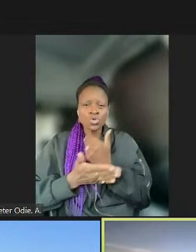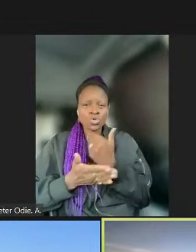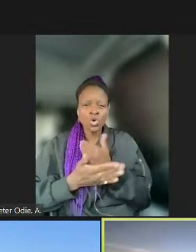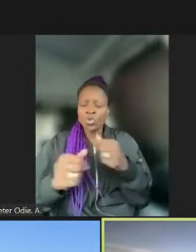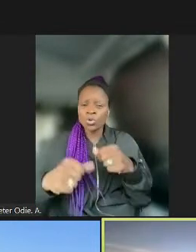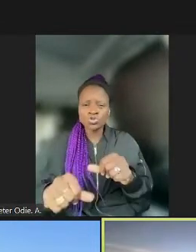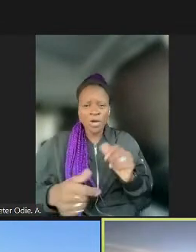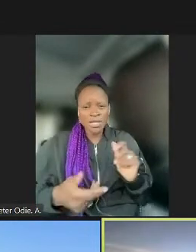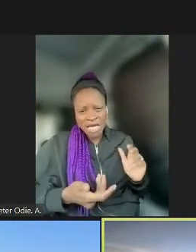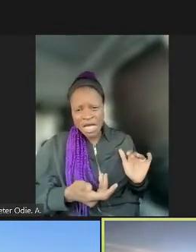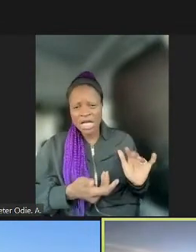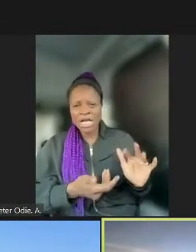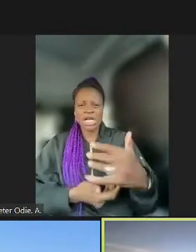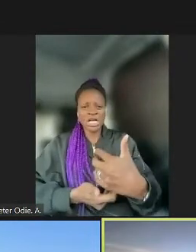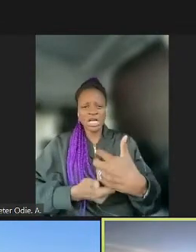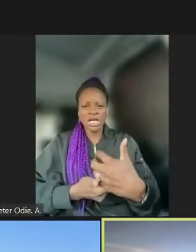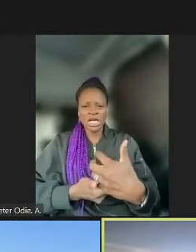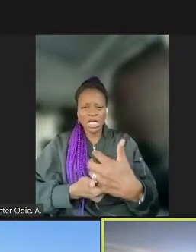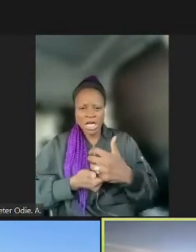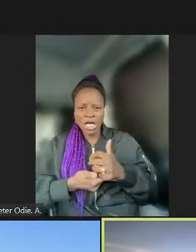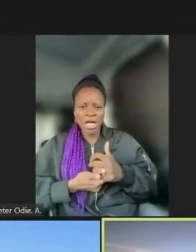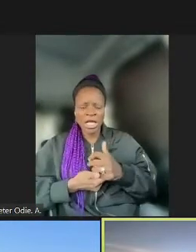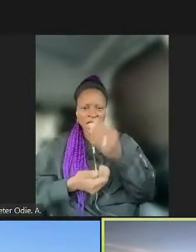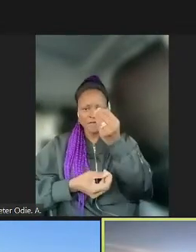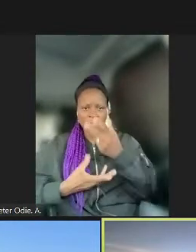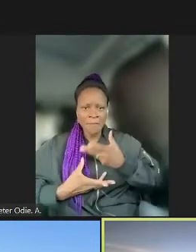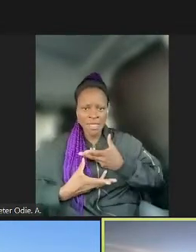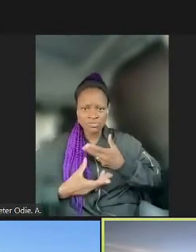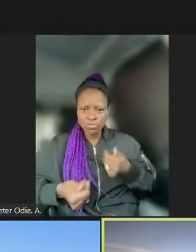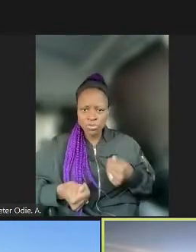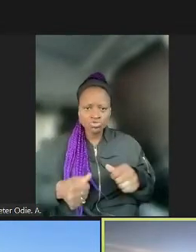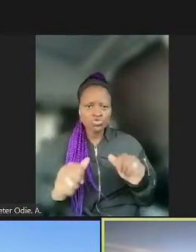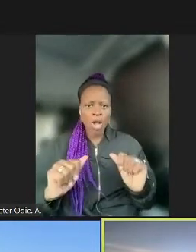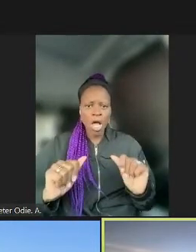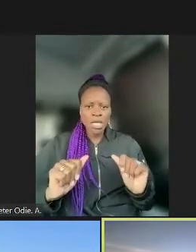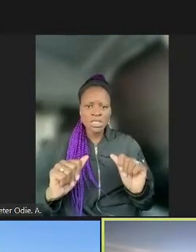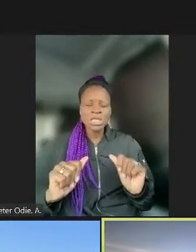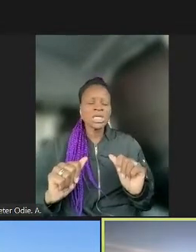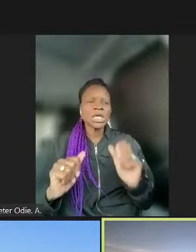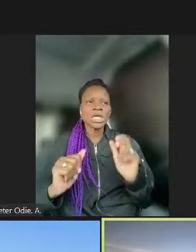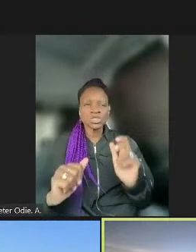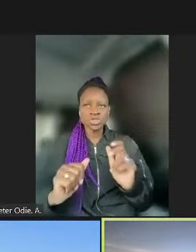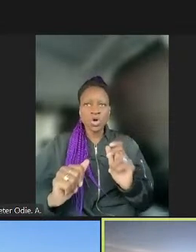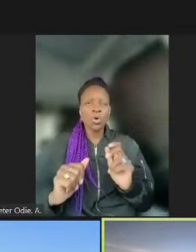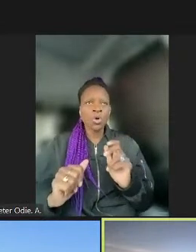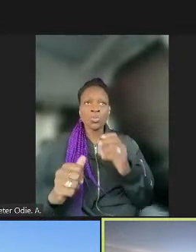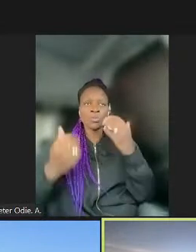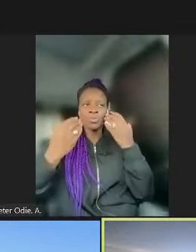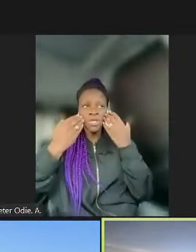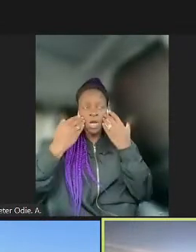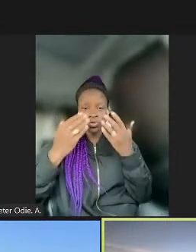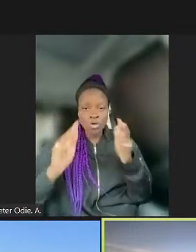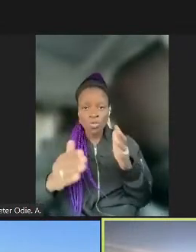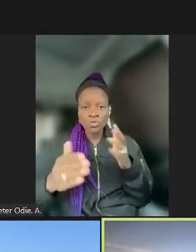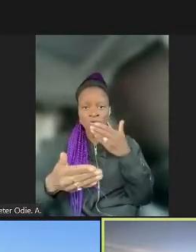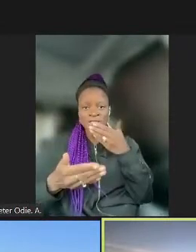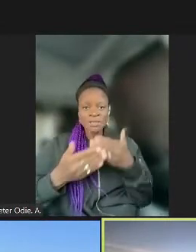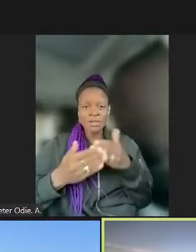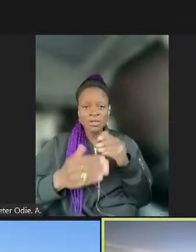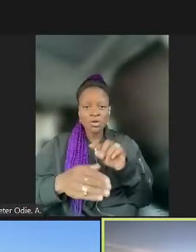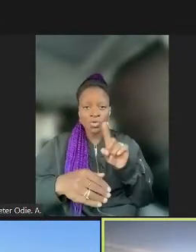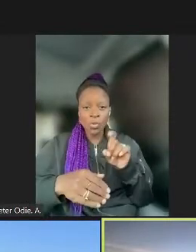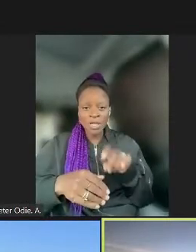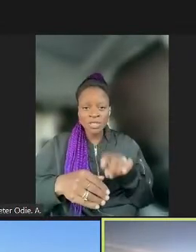situation, new variant, as to whether boosters and just generally vaccination is effective towards this new variant.